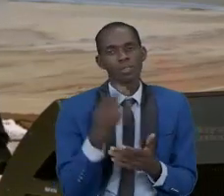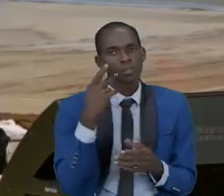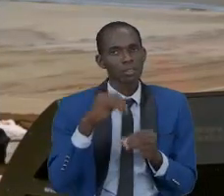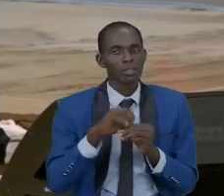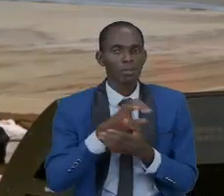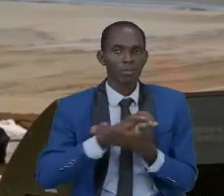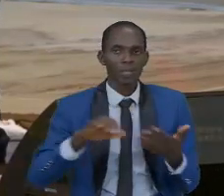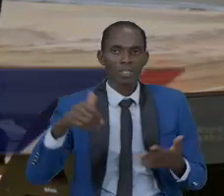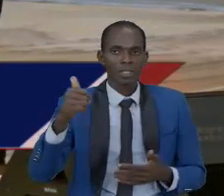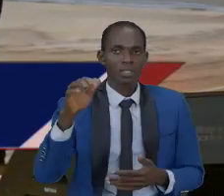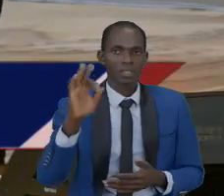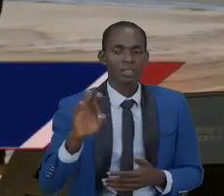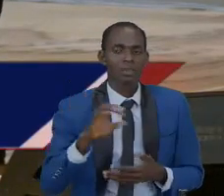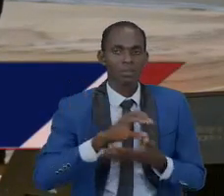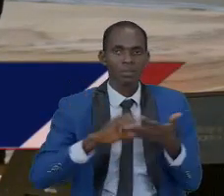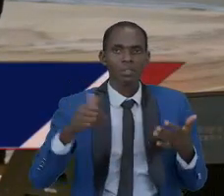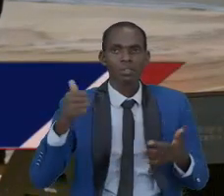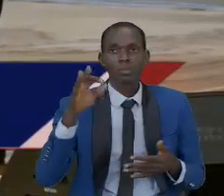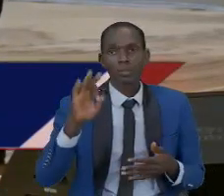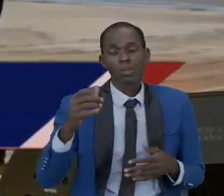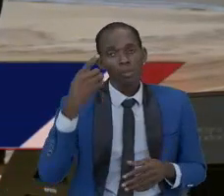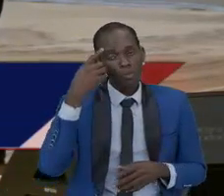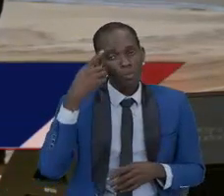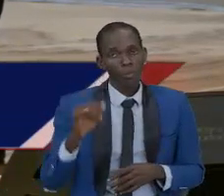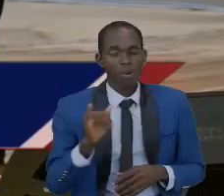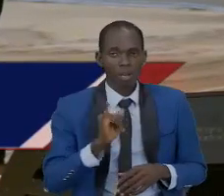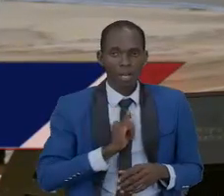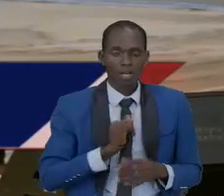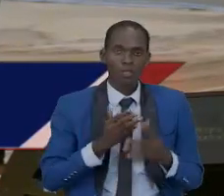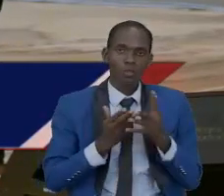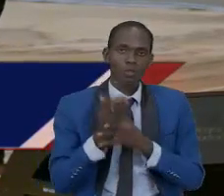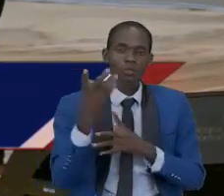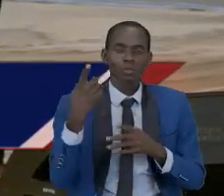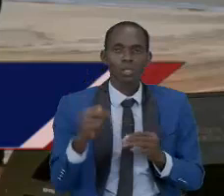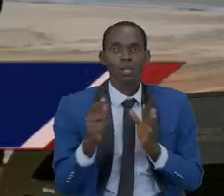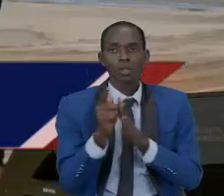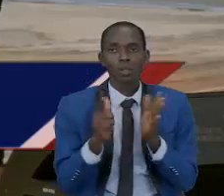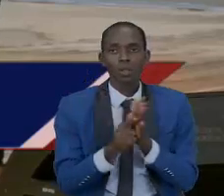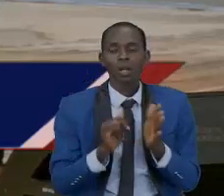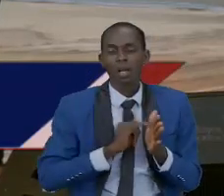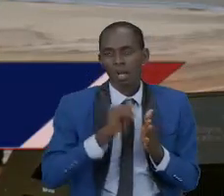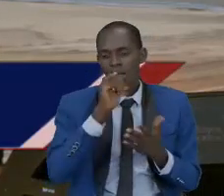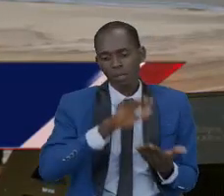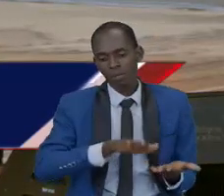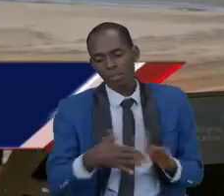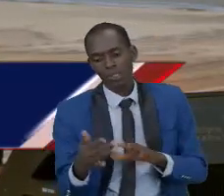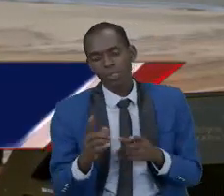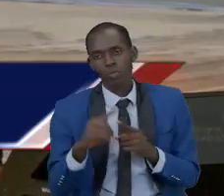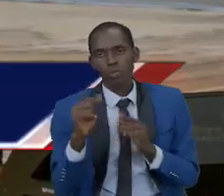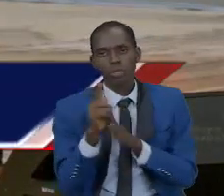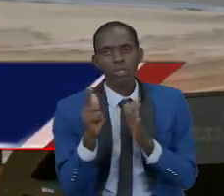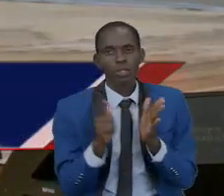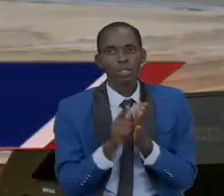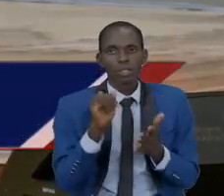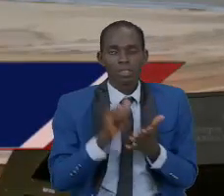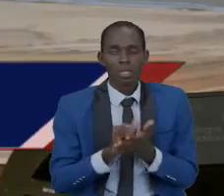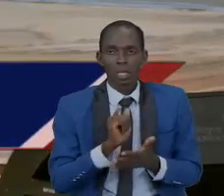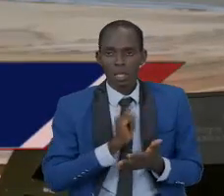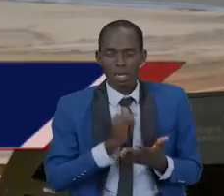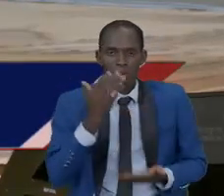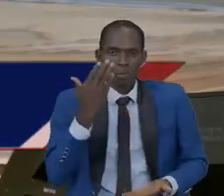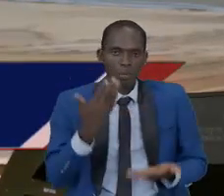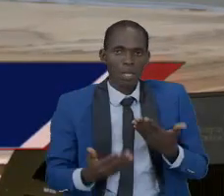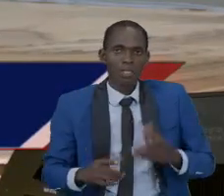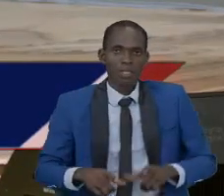in verse 19 for I through the law I'm dead to the law that I my